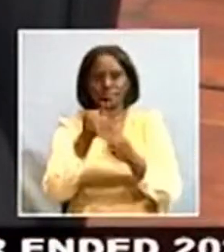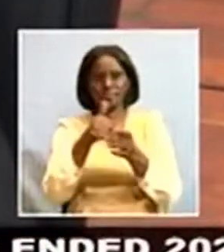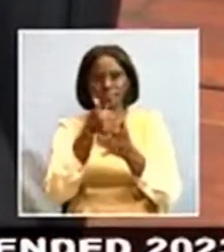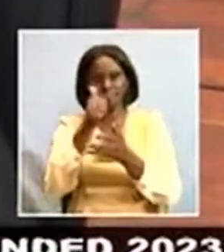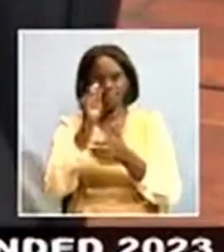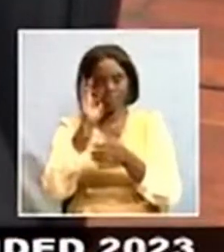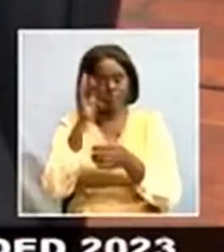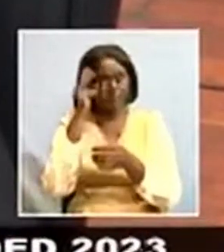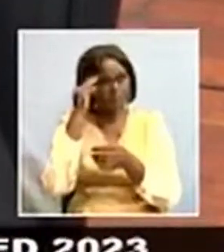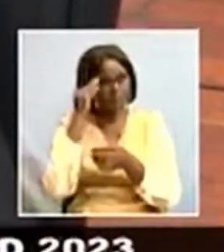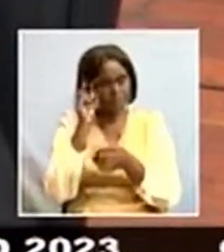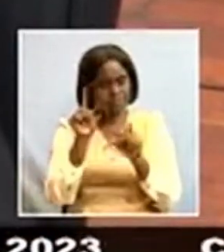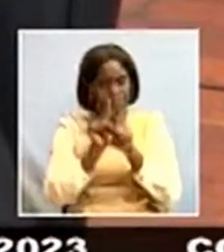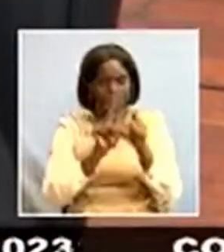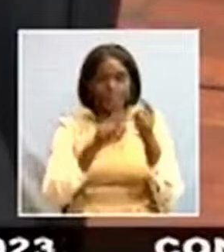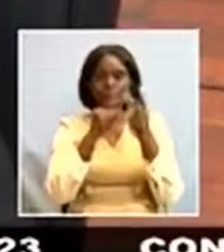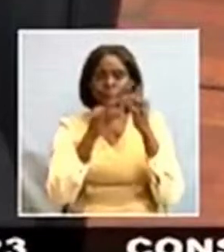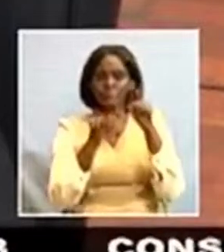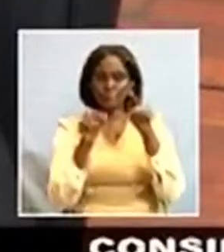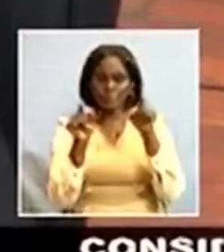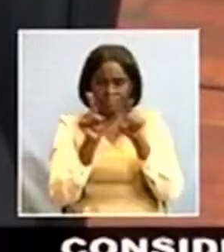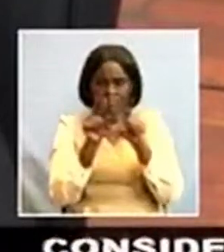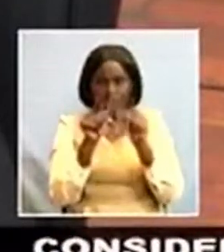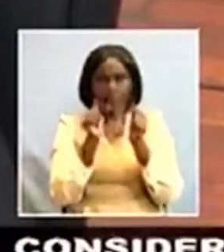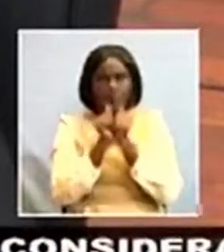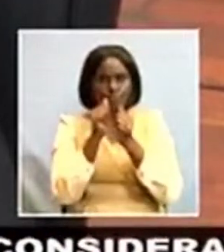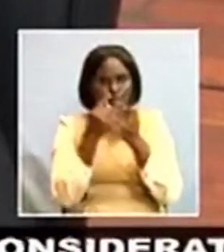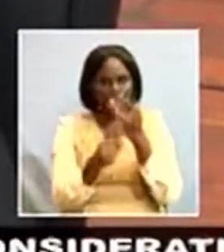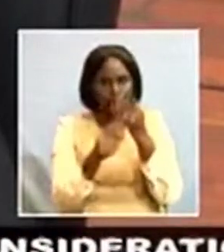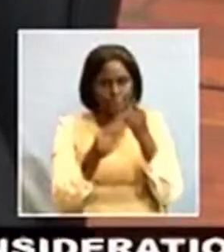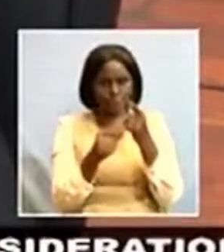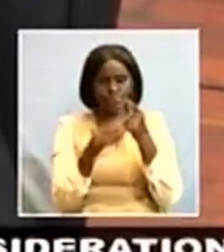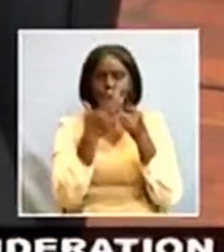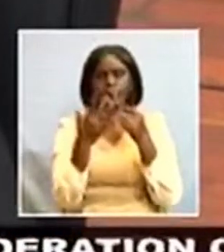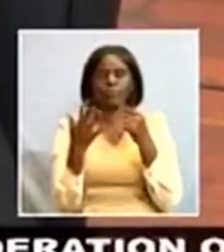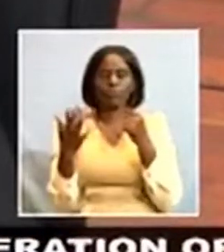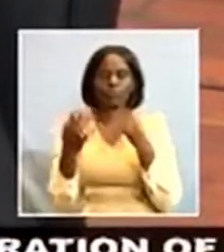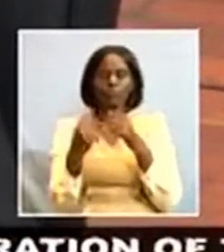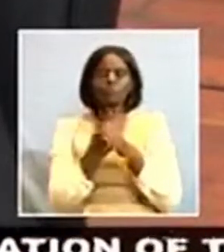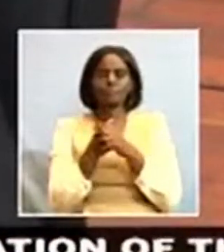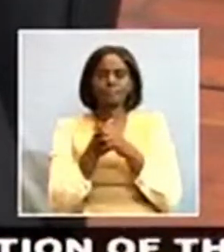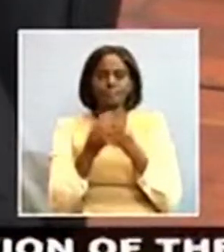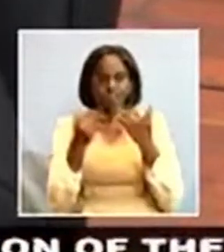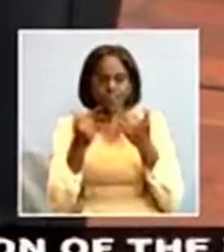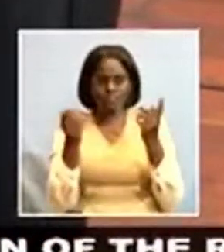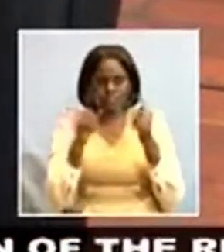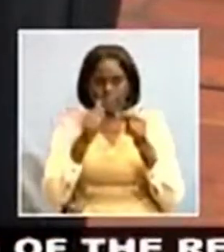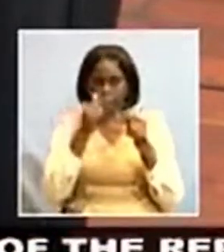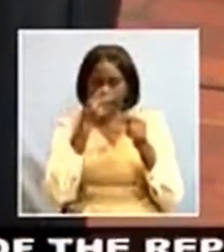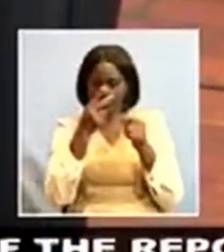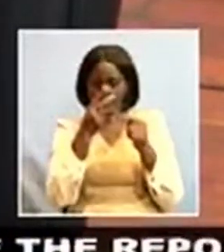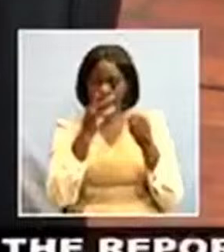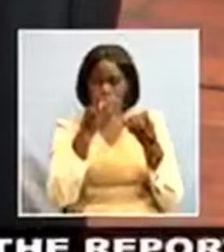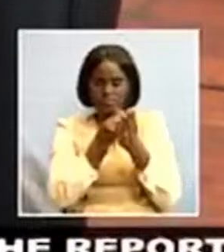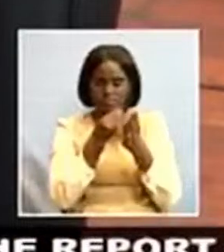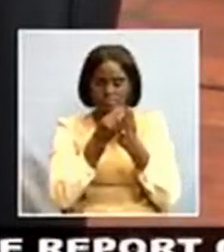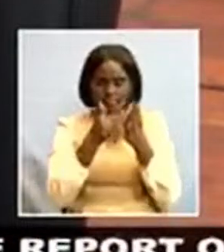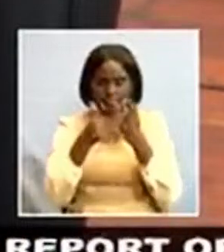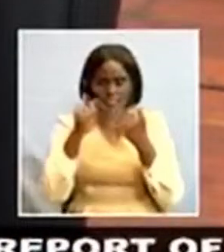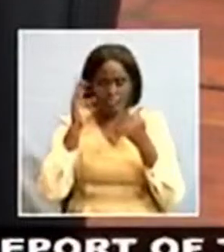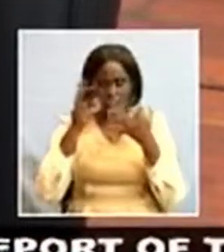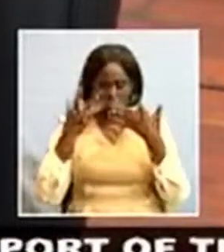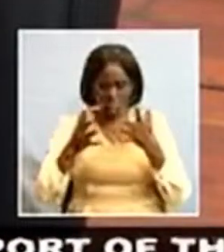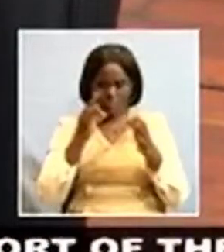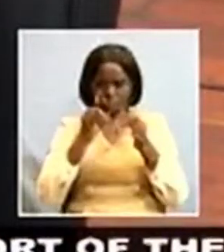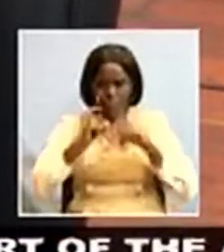are going to know and identify that type of asset. Now, when you look at the amount that we are going to lose, if